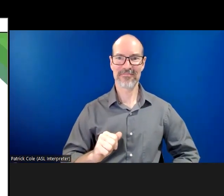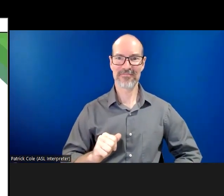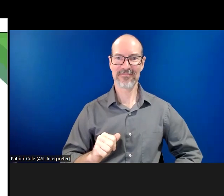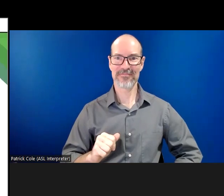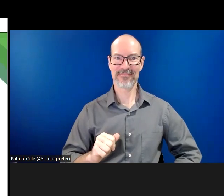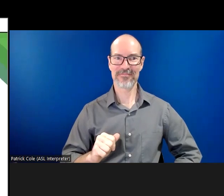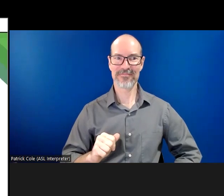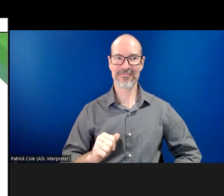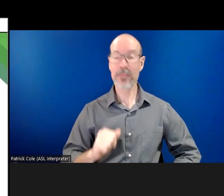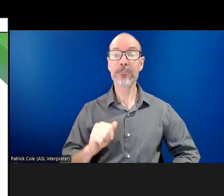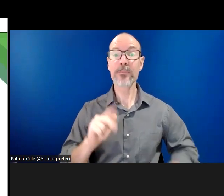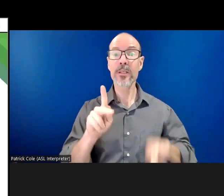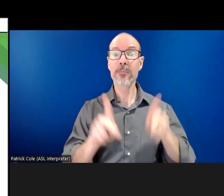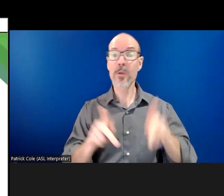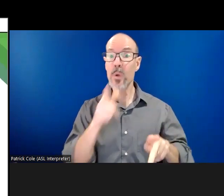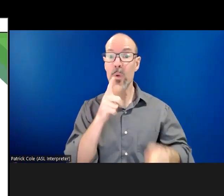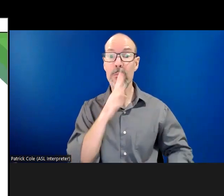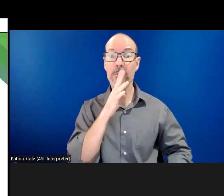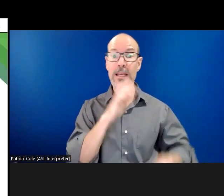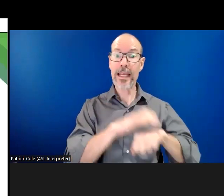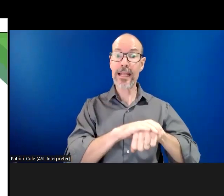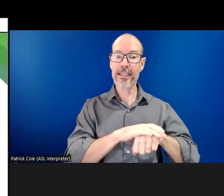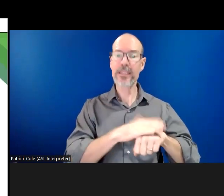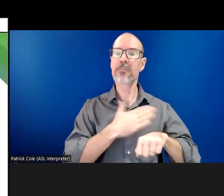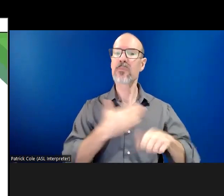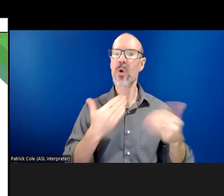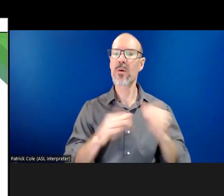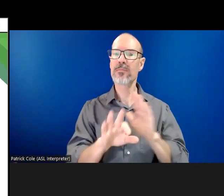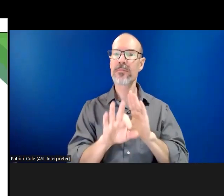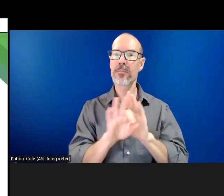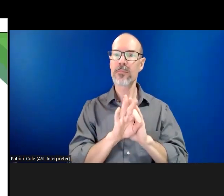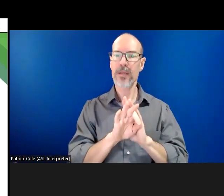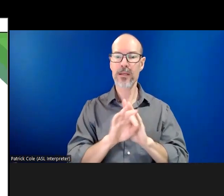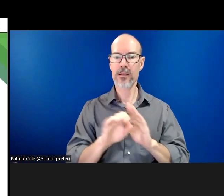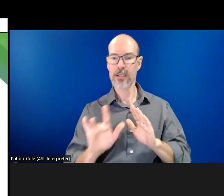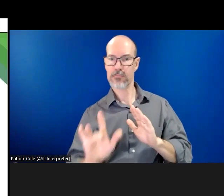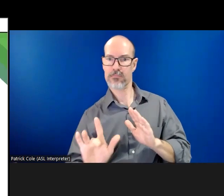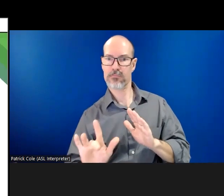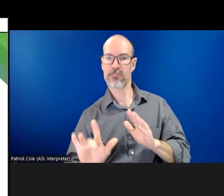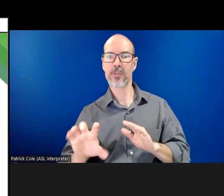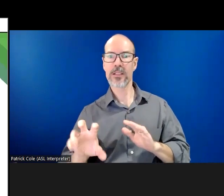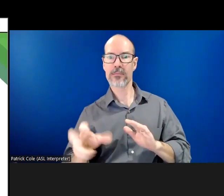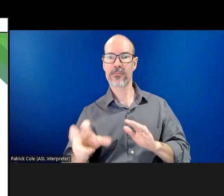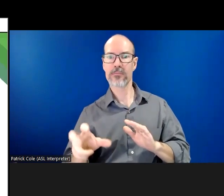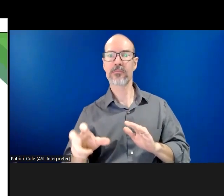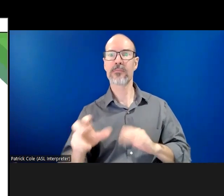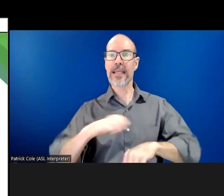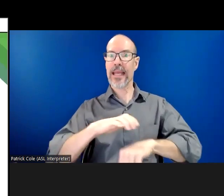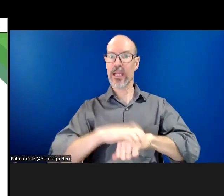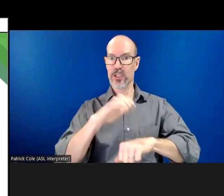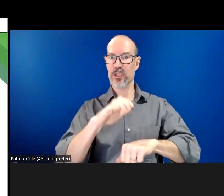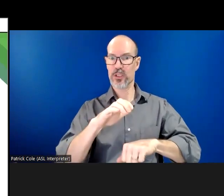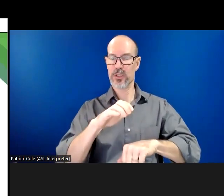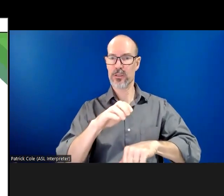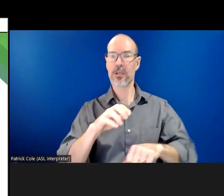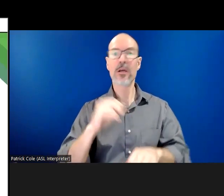So people who are speaking English, please select the English channel so you'll be able to hear any translated comments. Anyone else, you should be